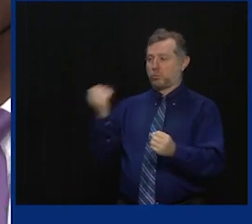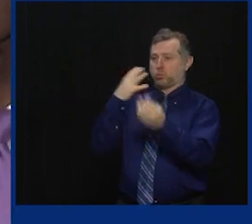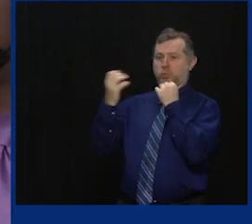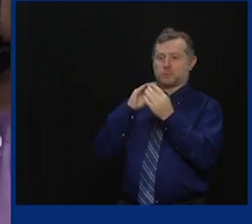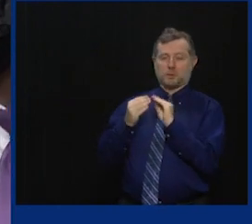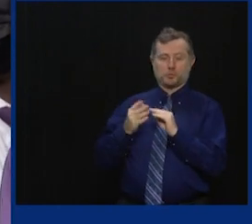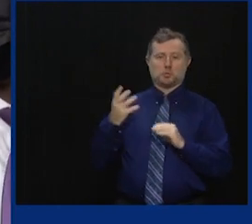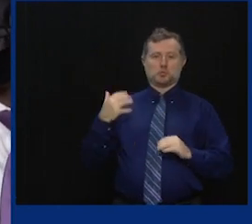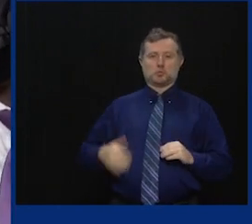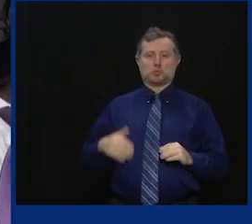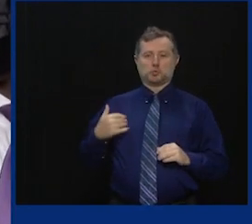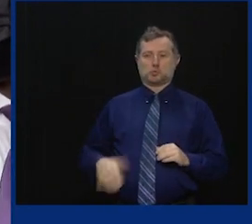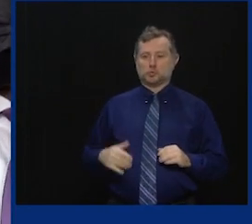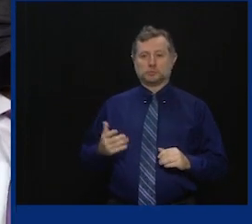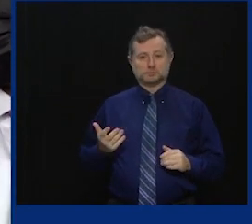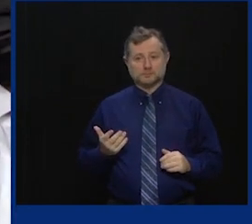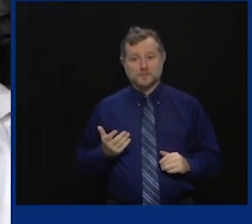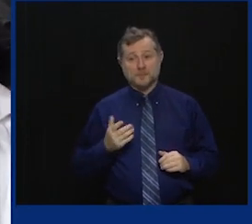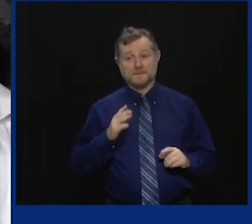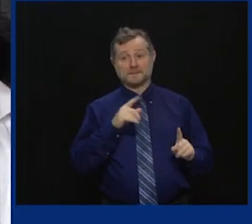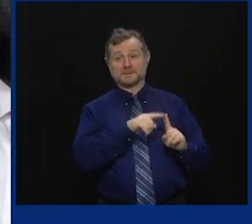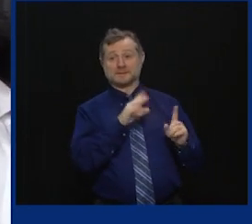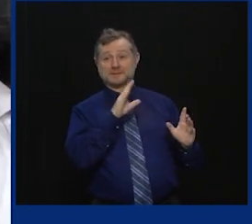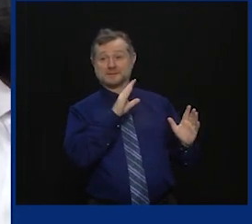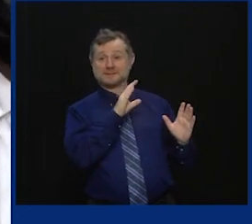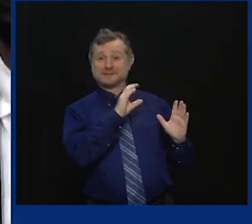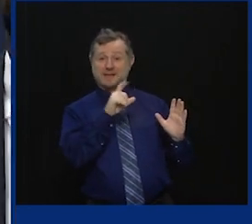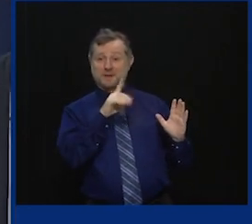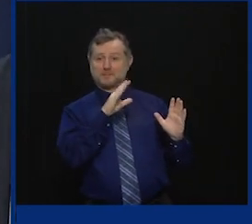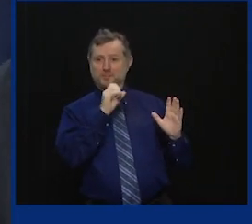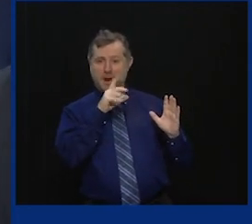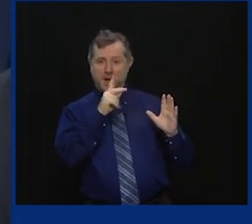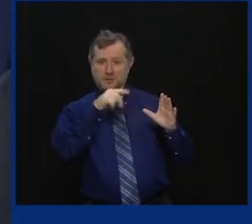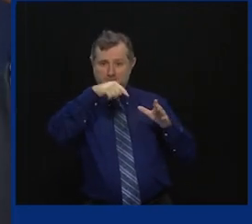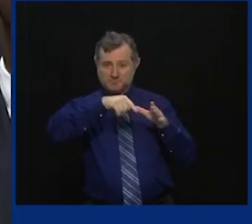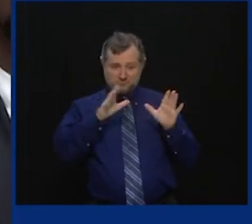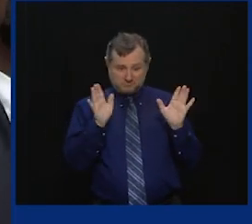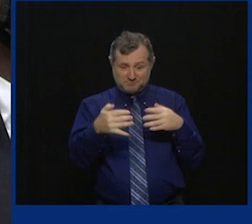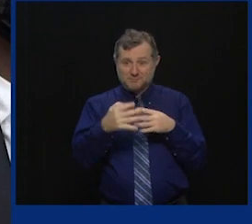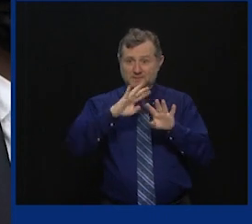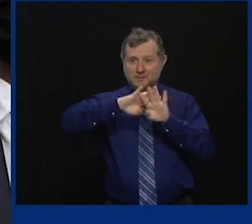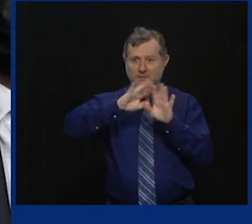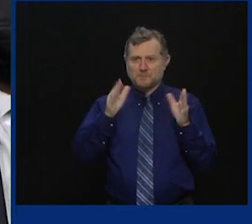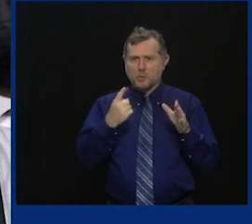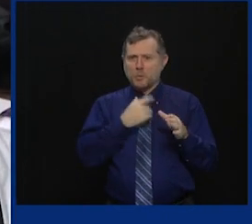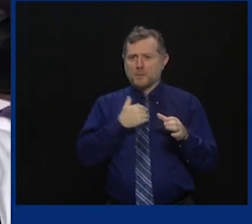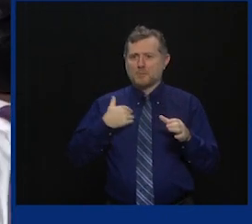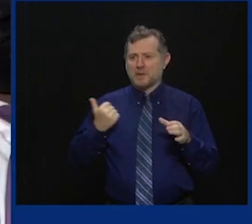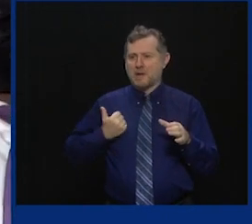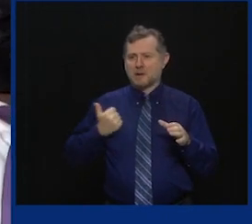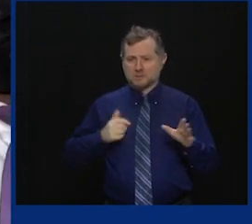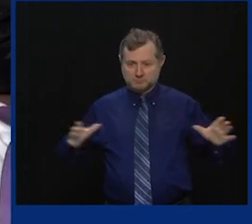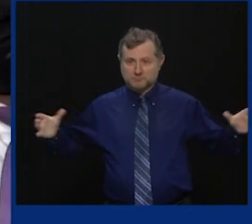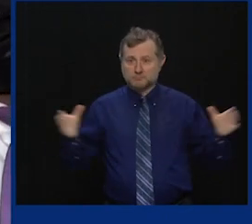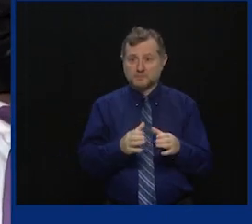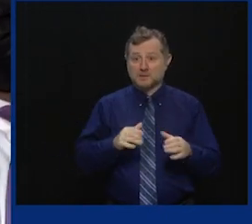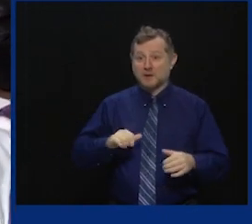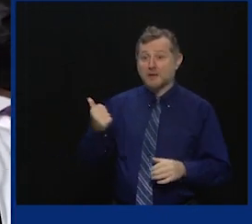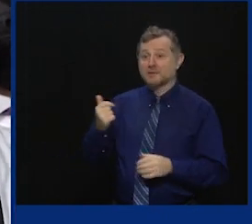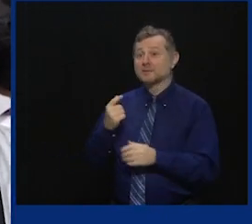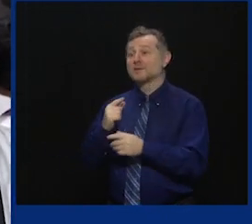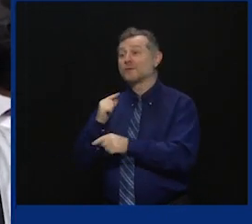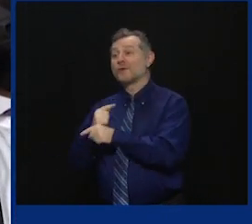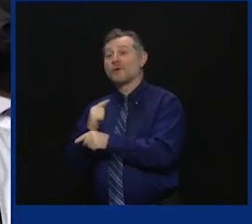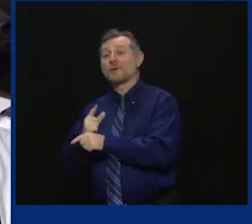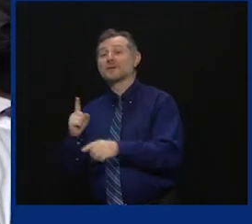cell block. Everyone on that block could be a member of a particular gang, and anytime a corrections officer has to take